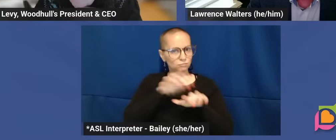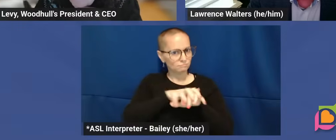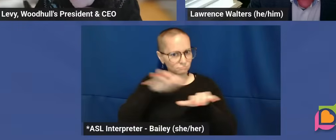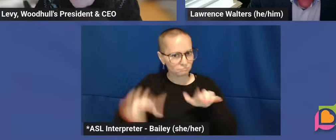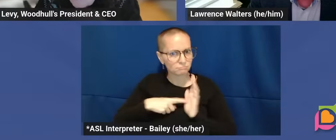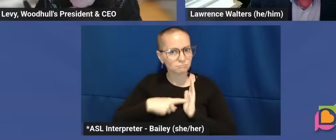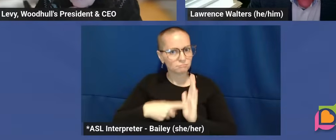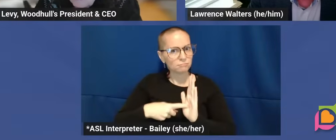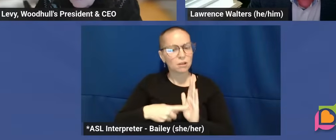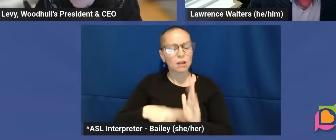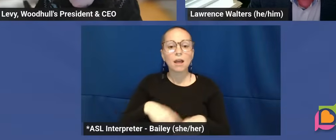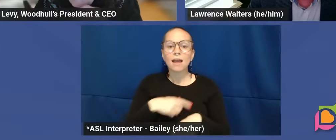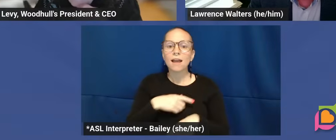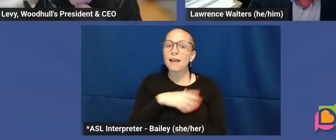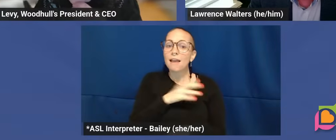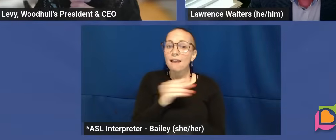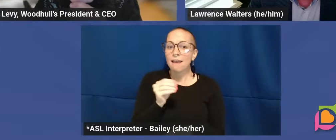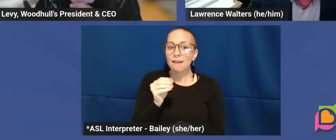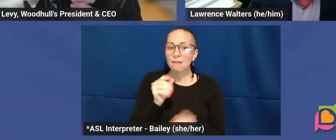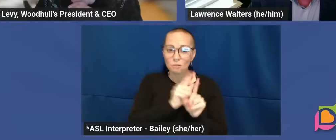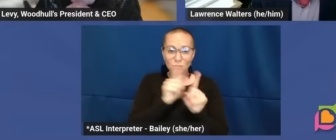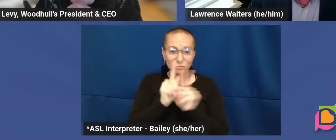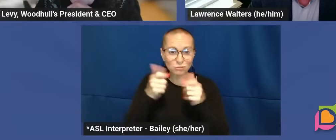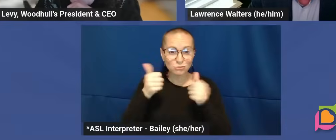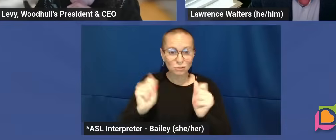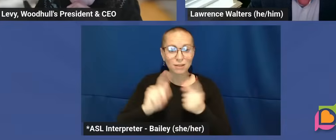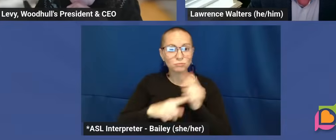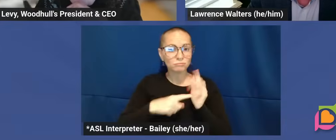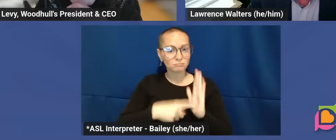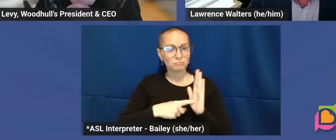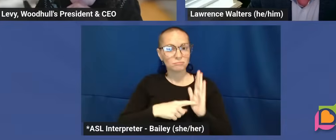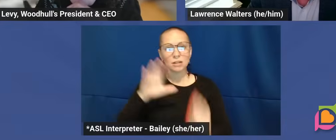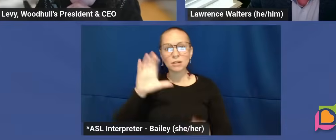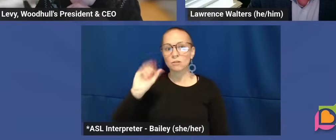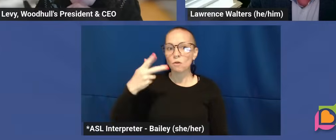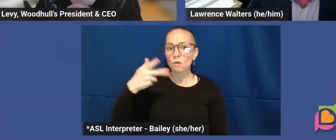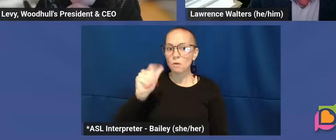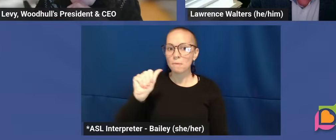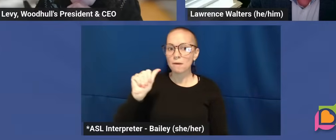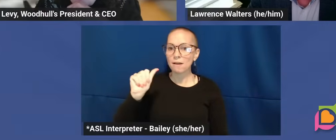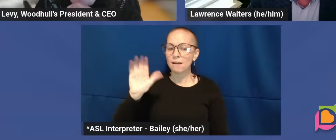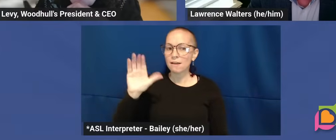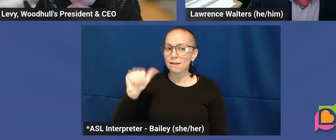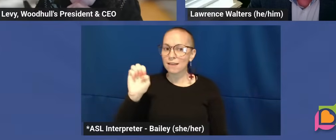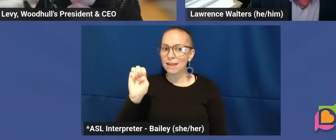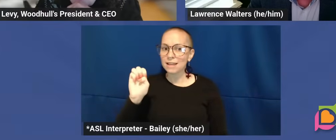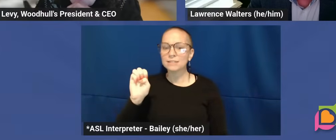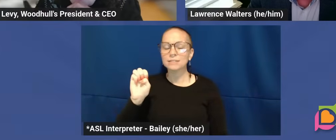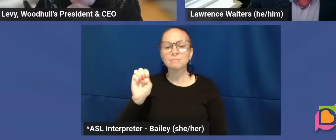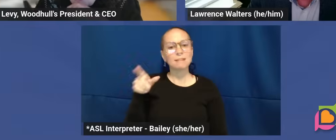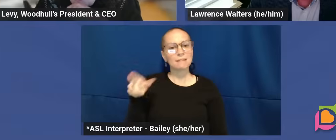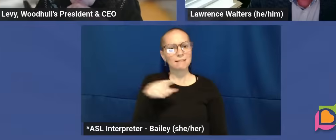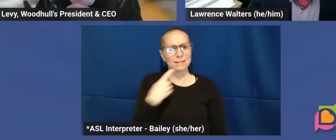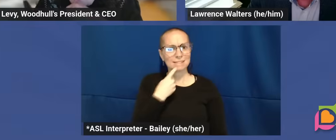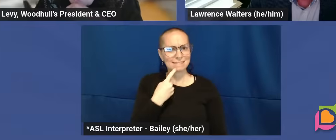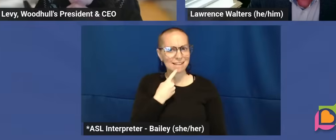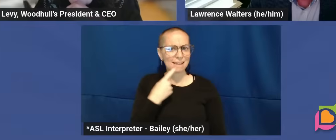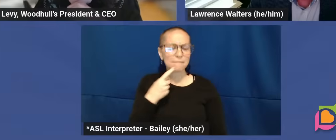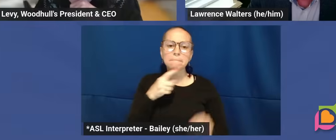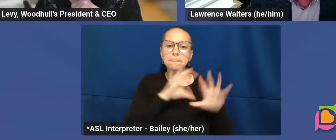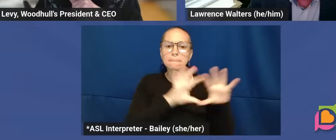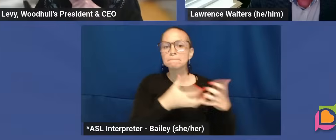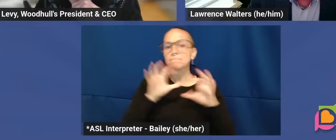cases. Justice Thomas also tried to distinguish the COPA case by claiming that the parties never